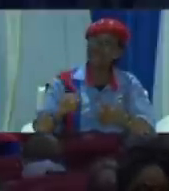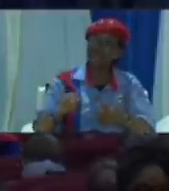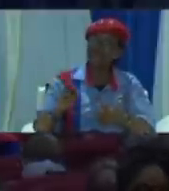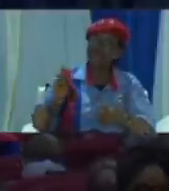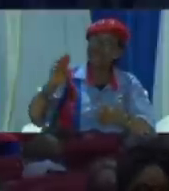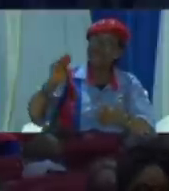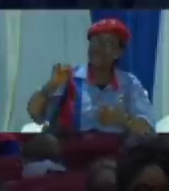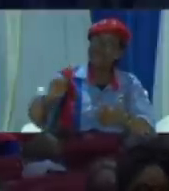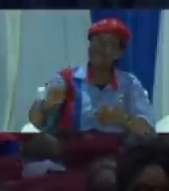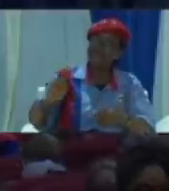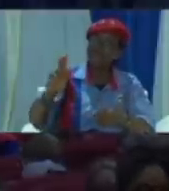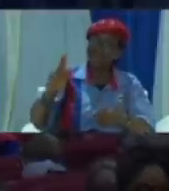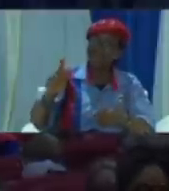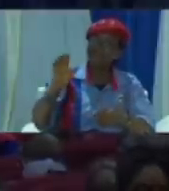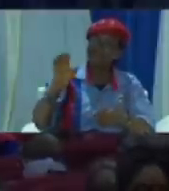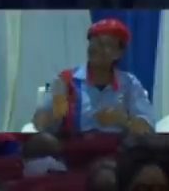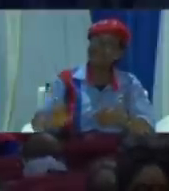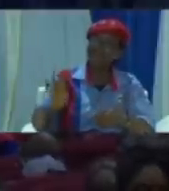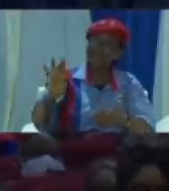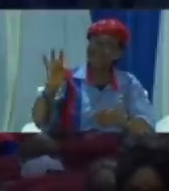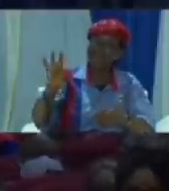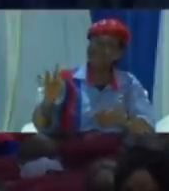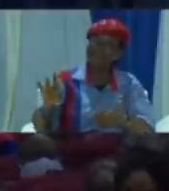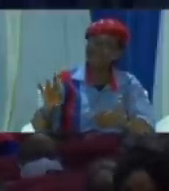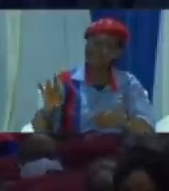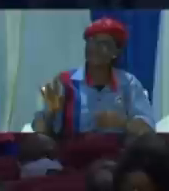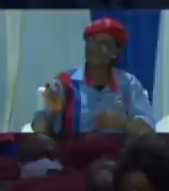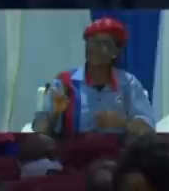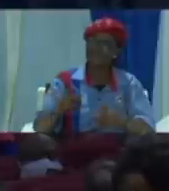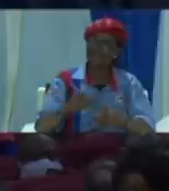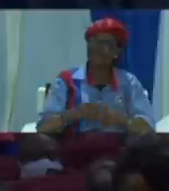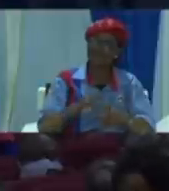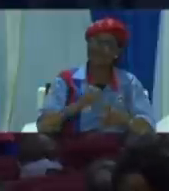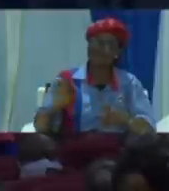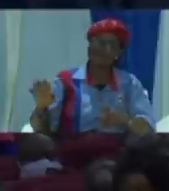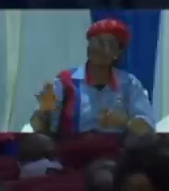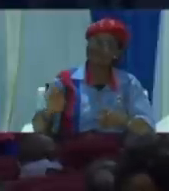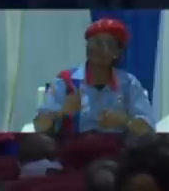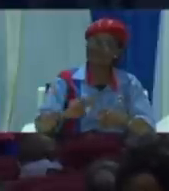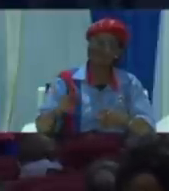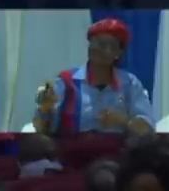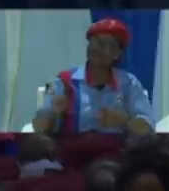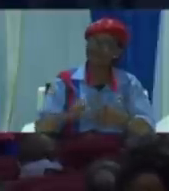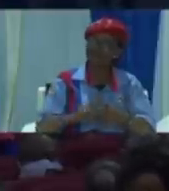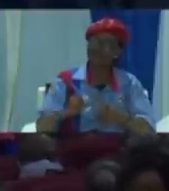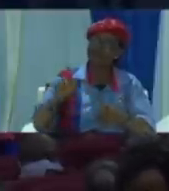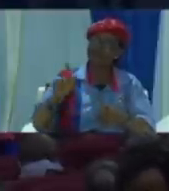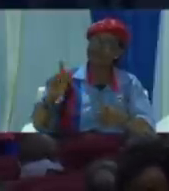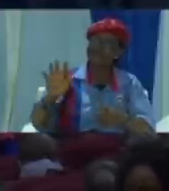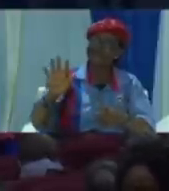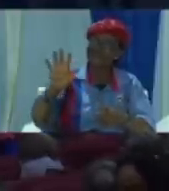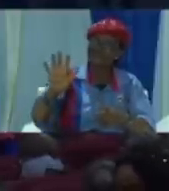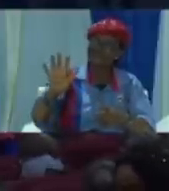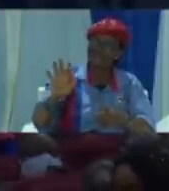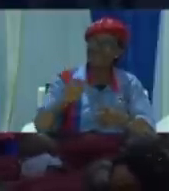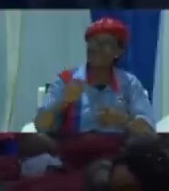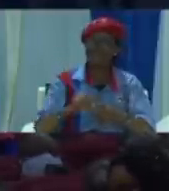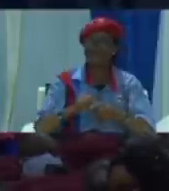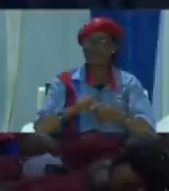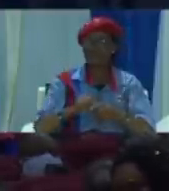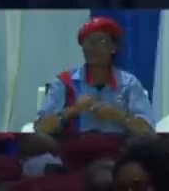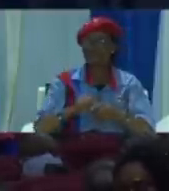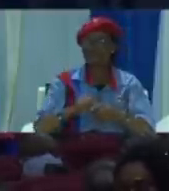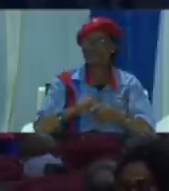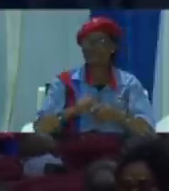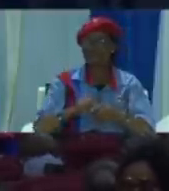chapter 8. Iwe Mark orikejo, from verse 22 to 25. Lati ese kejilelogun si ikedogbon.